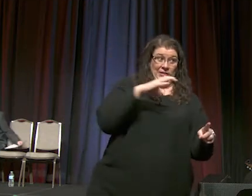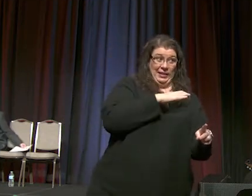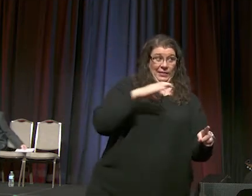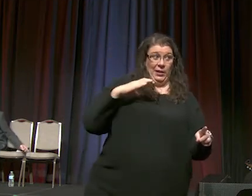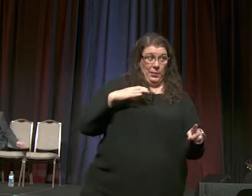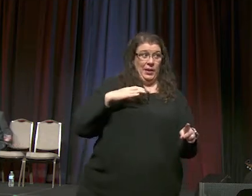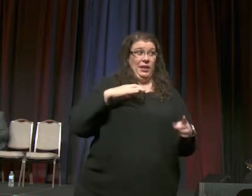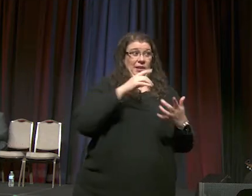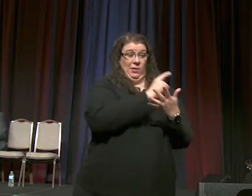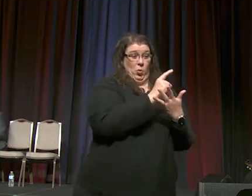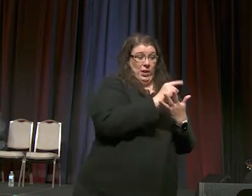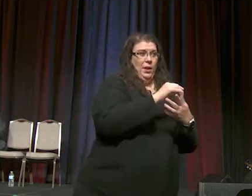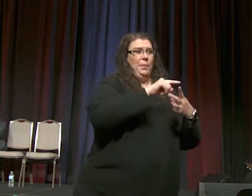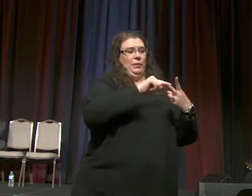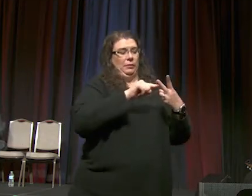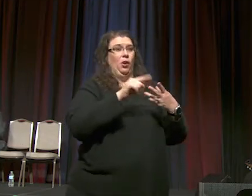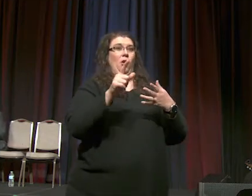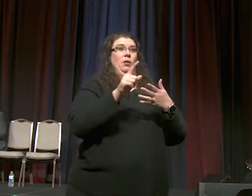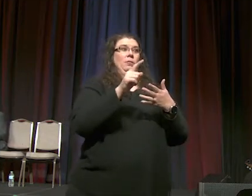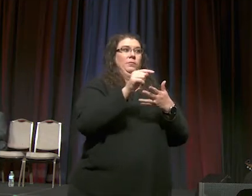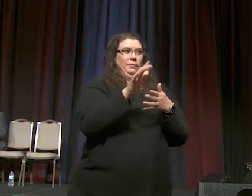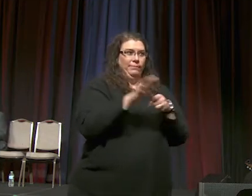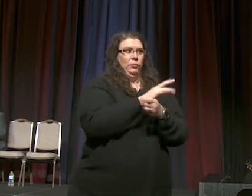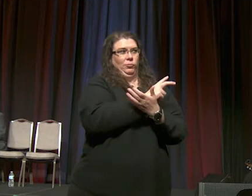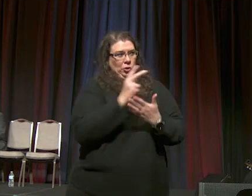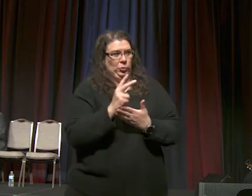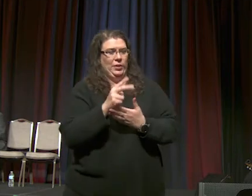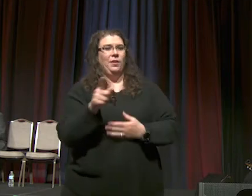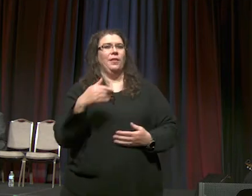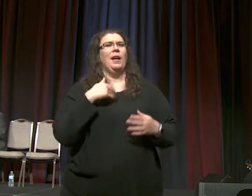but the entire time. And they